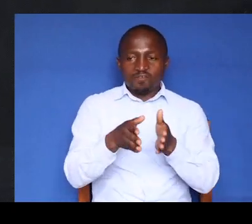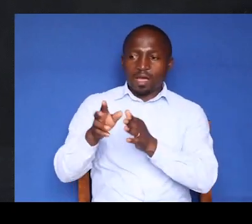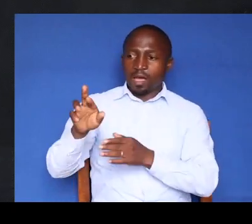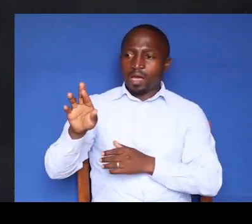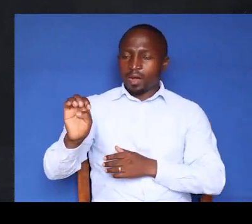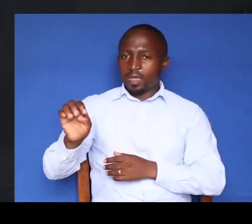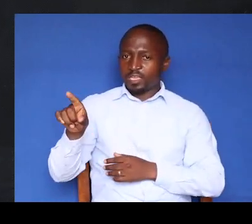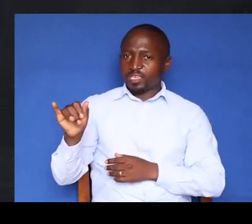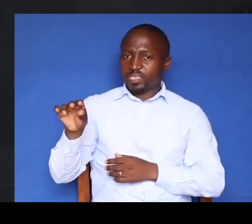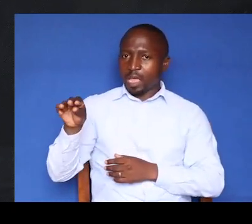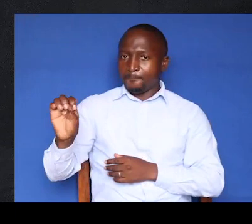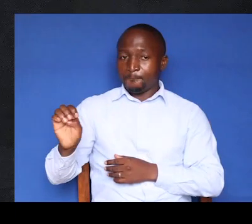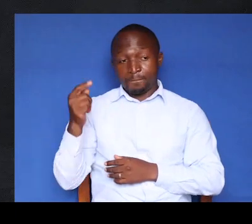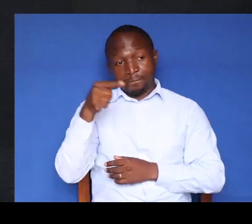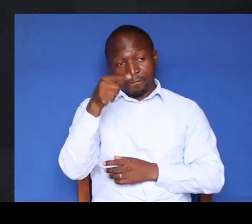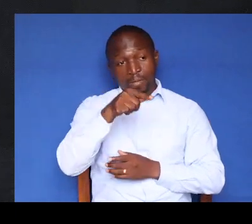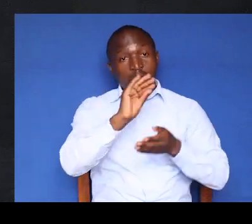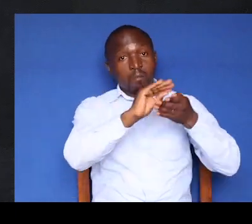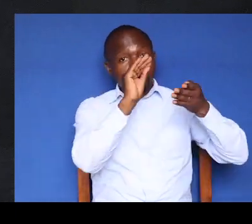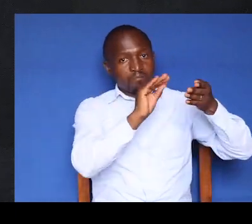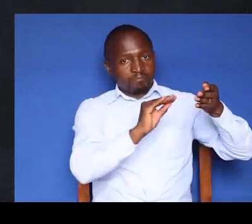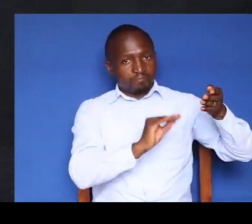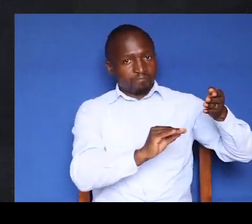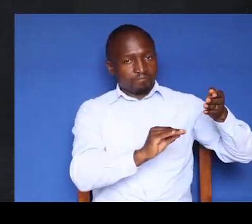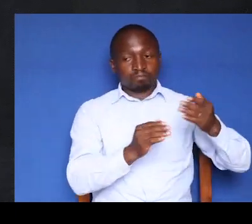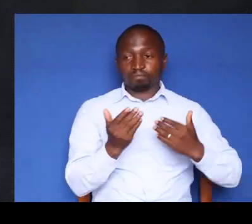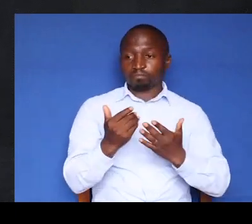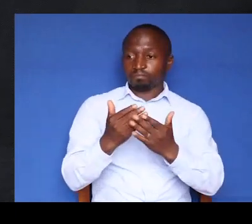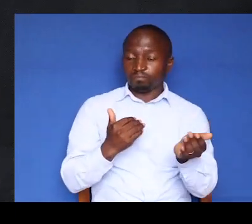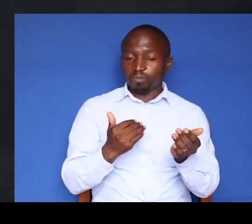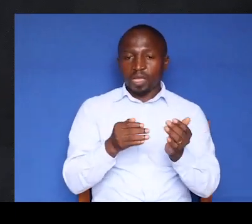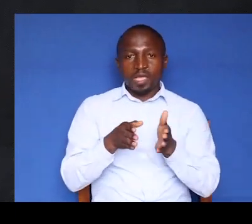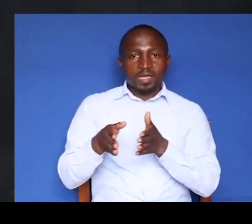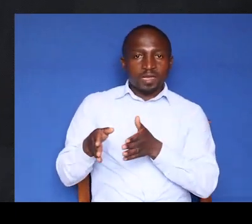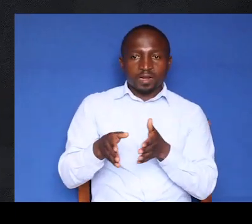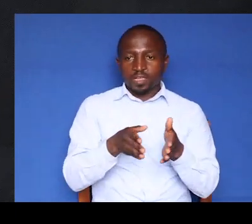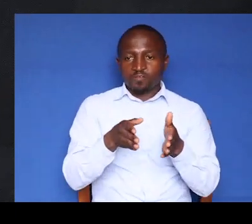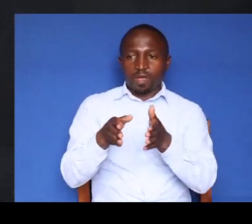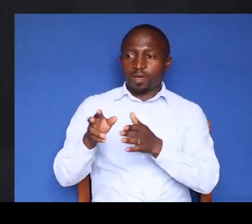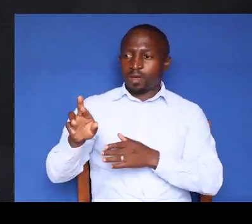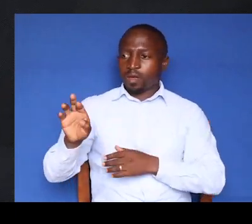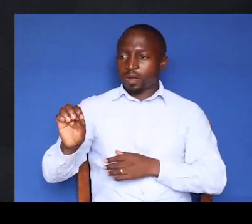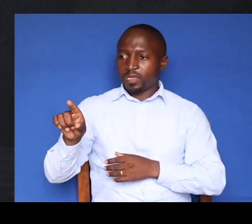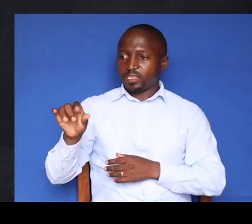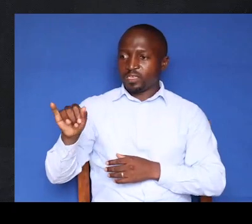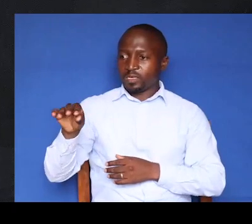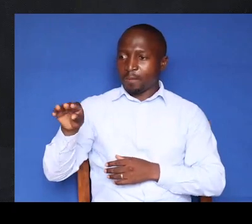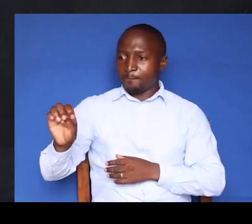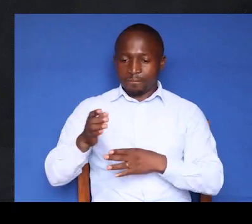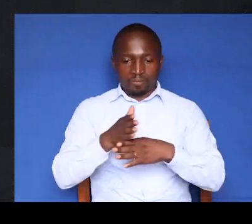the same, because river regime is about variation of water volume in the river system. And there we are